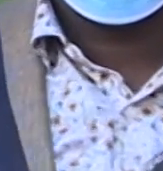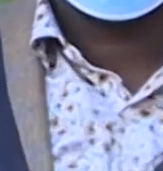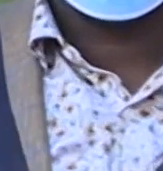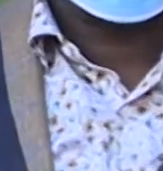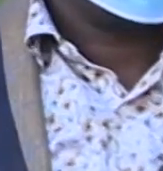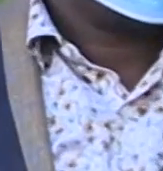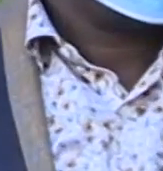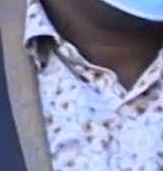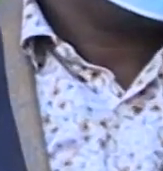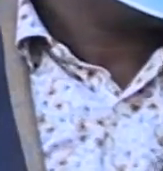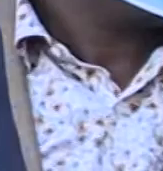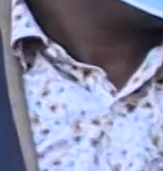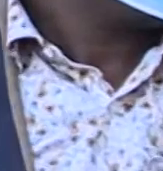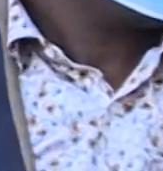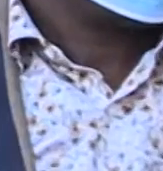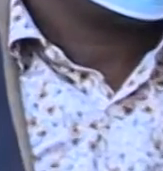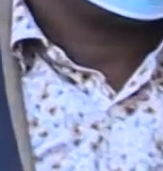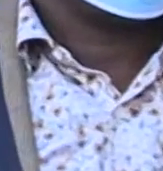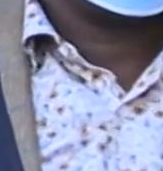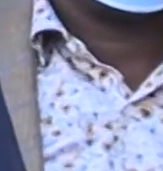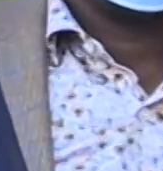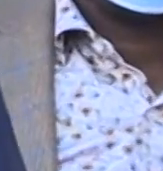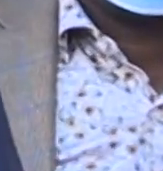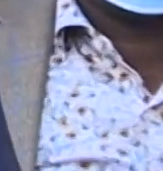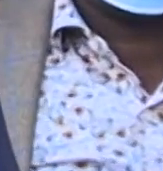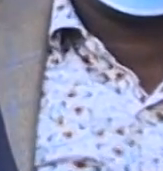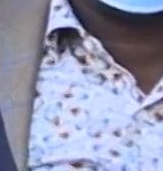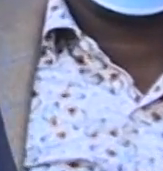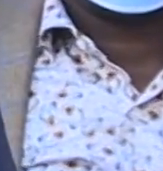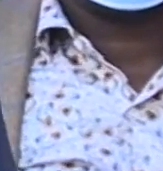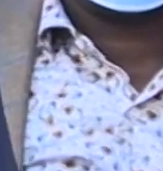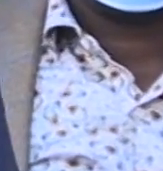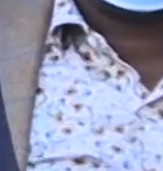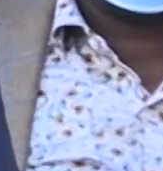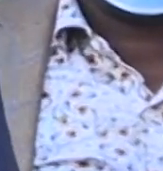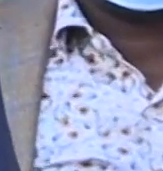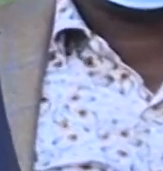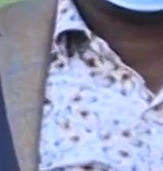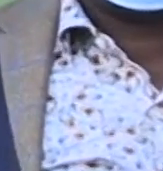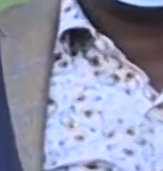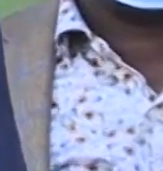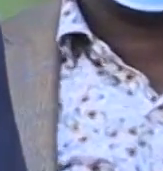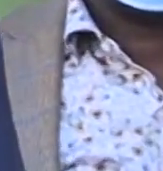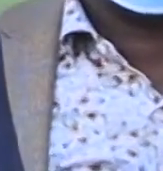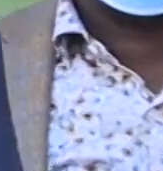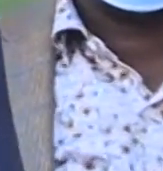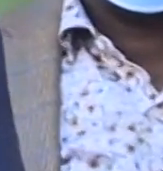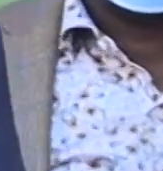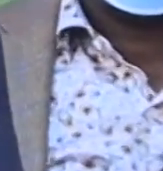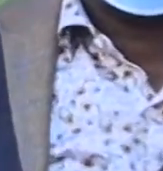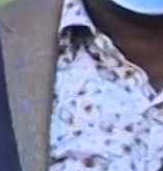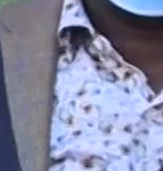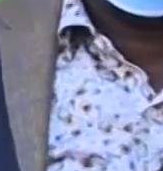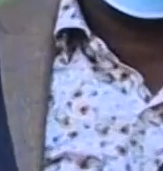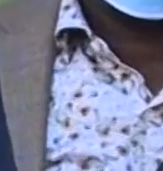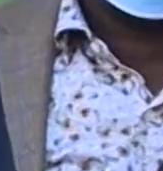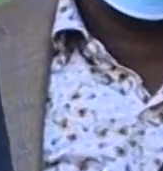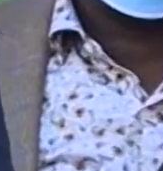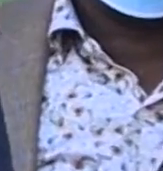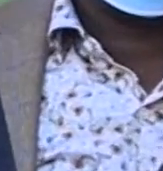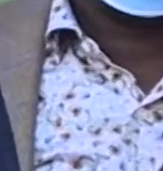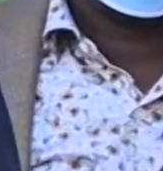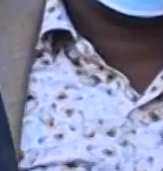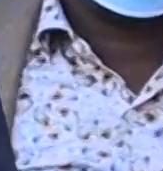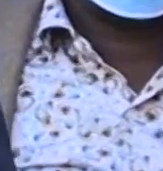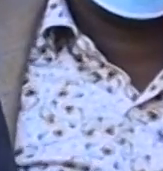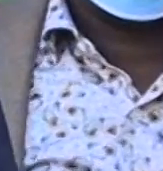We only have about, thank you very much, we only have about 11 patients in our Kiambu COVID Center in